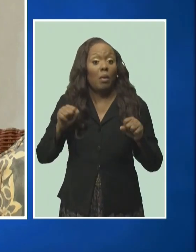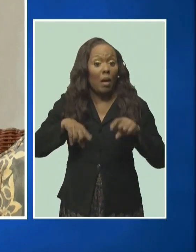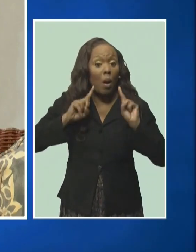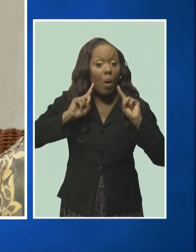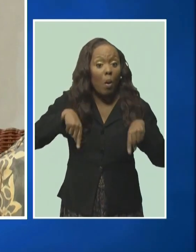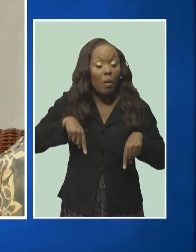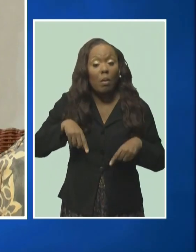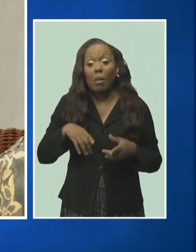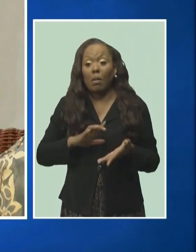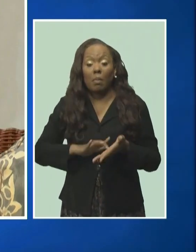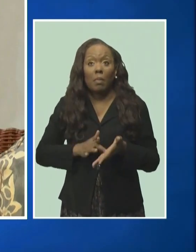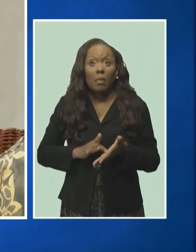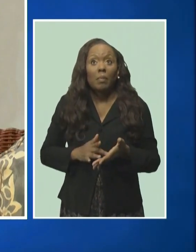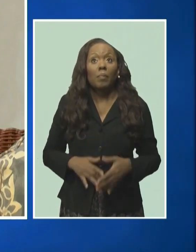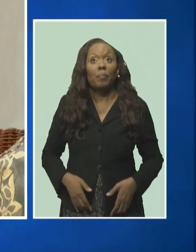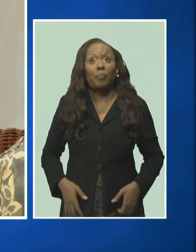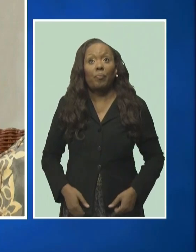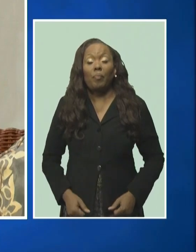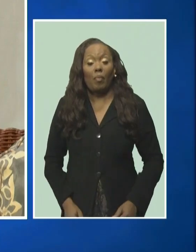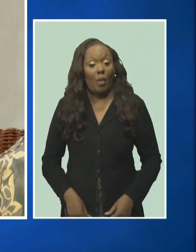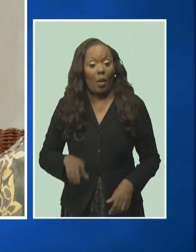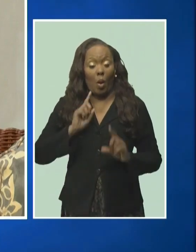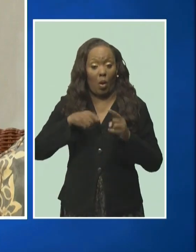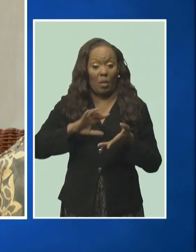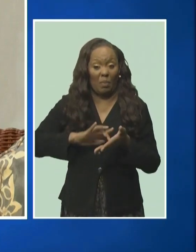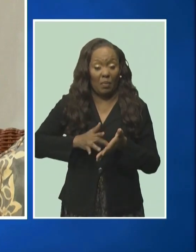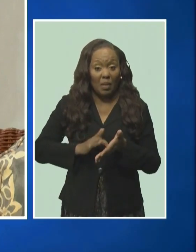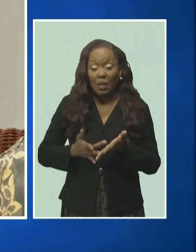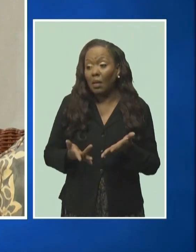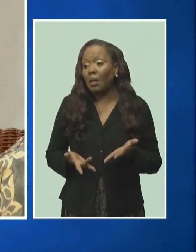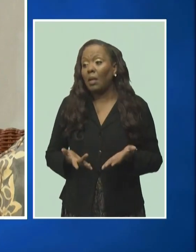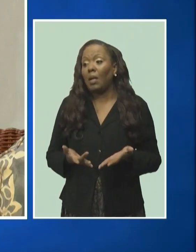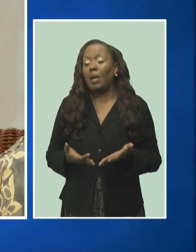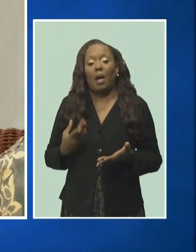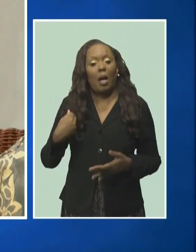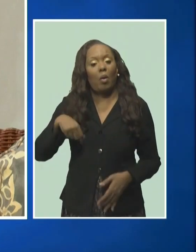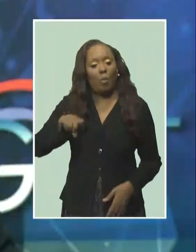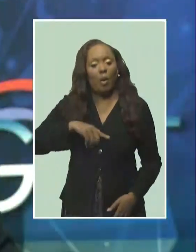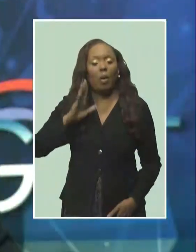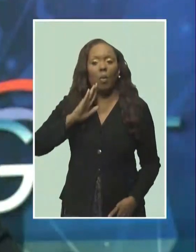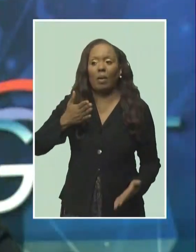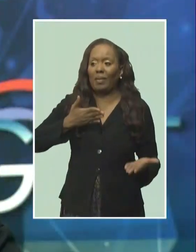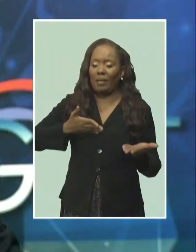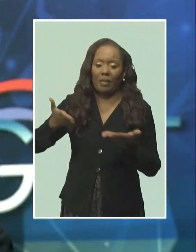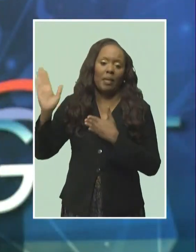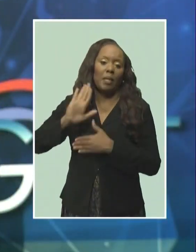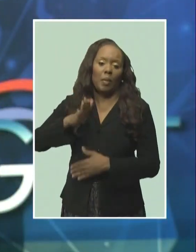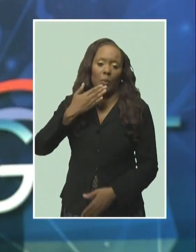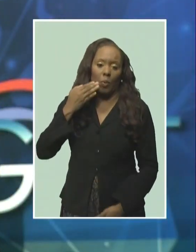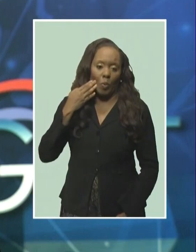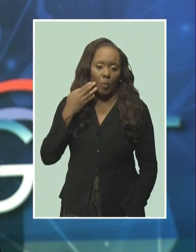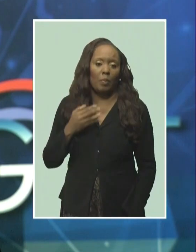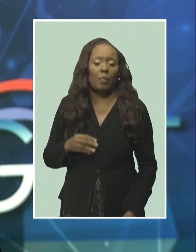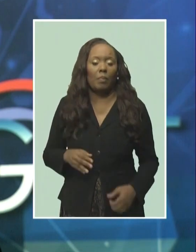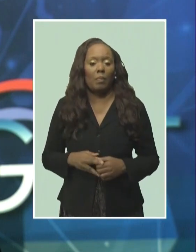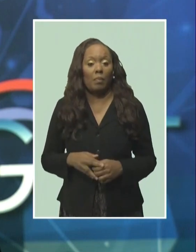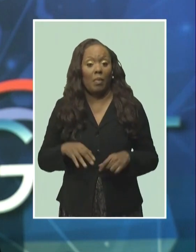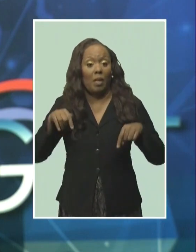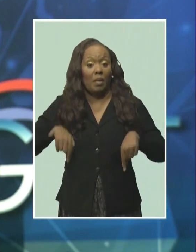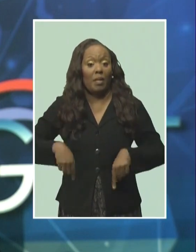response from the public to its medication delivery service has been overwhelming. Trudy Griffith, the lead for the medication delivery